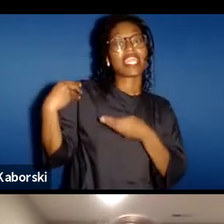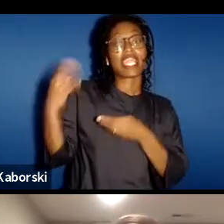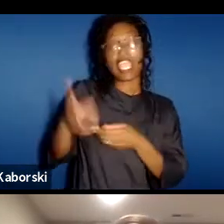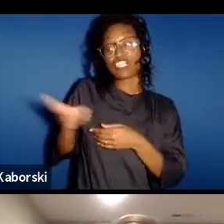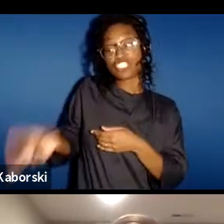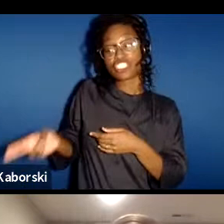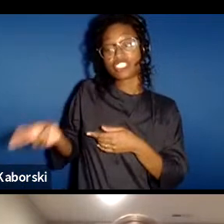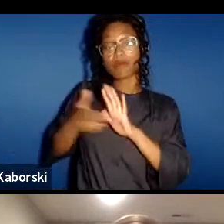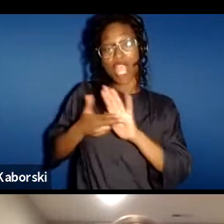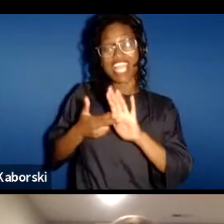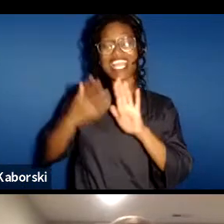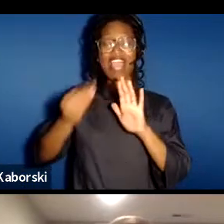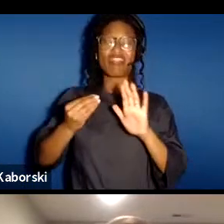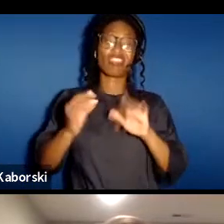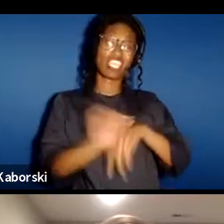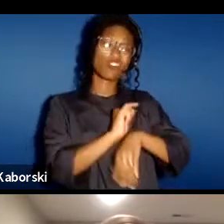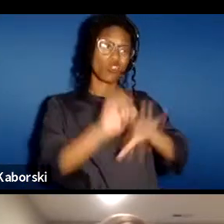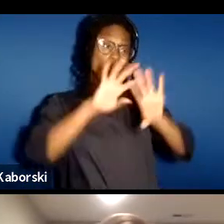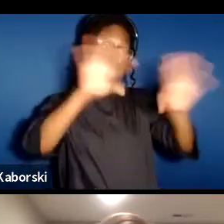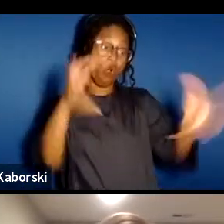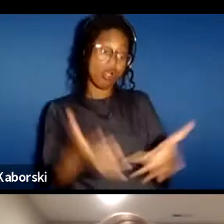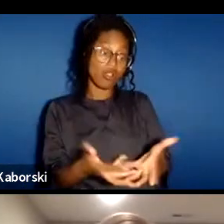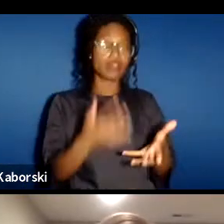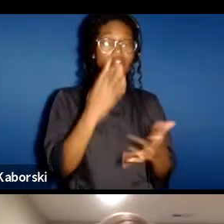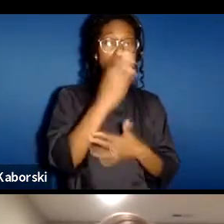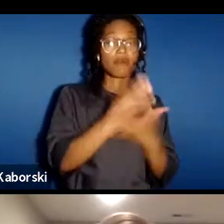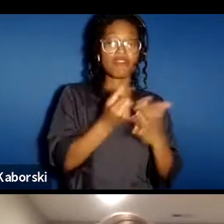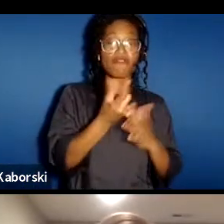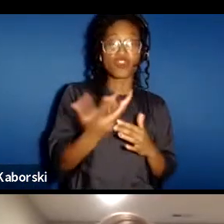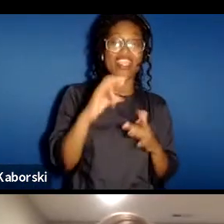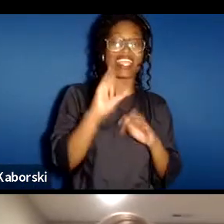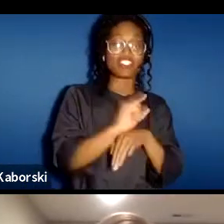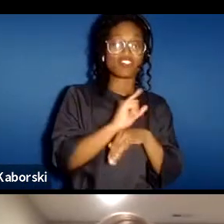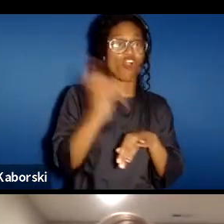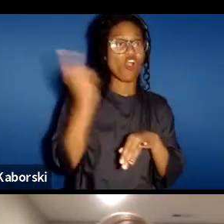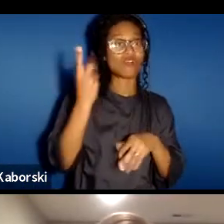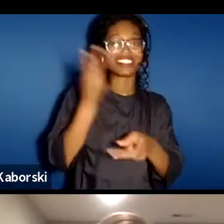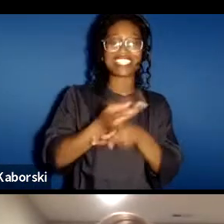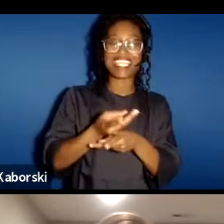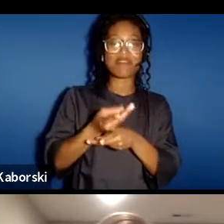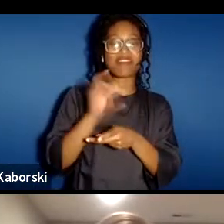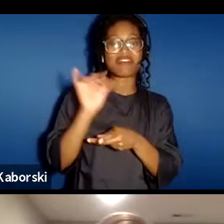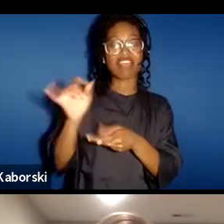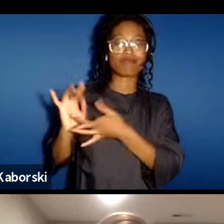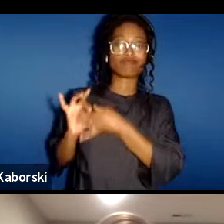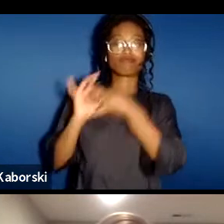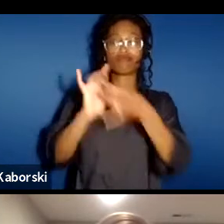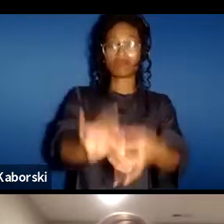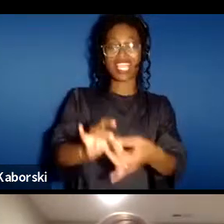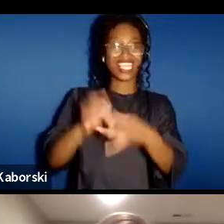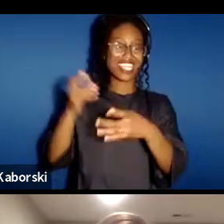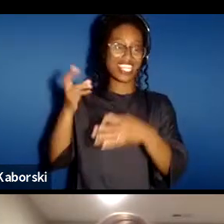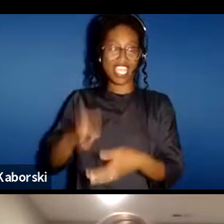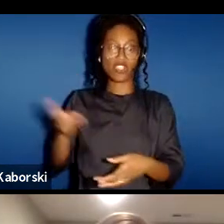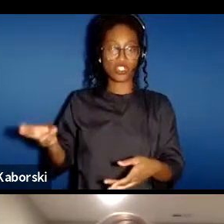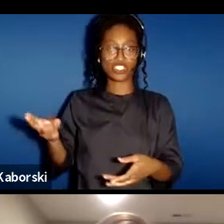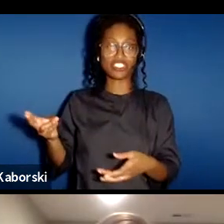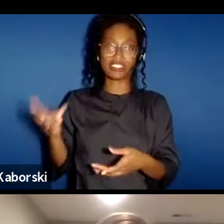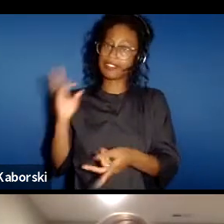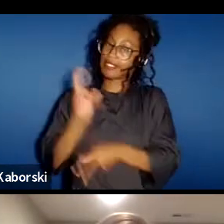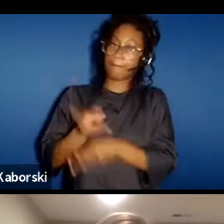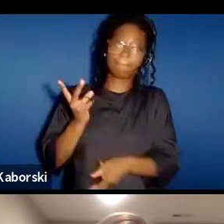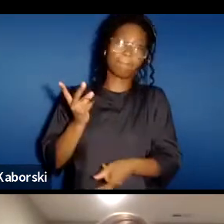the industry as a whole. I think it's one of the few industries that has always kept the thread of their heritage just in